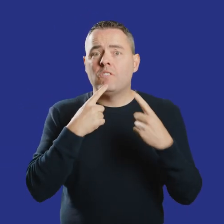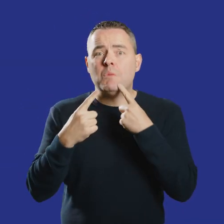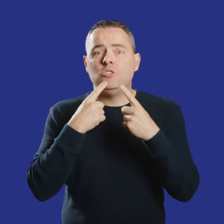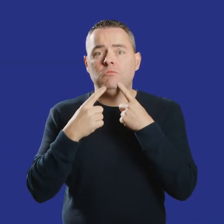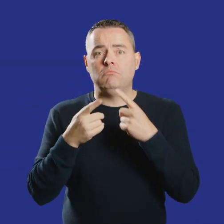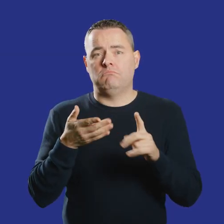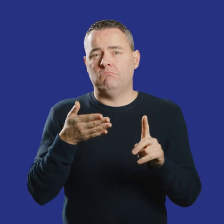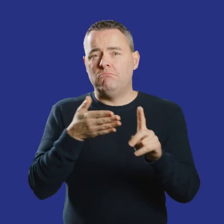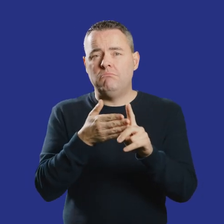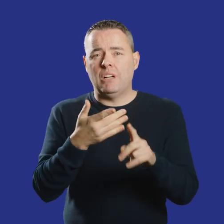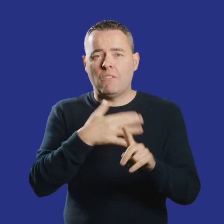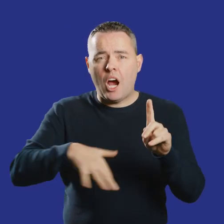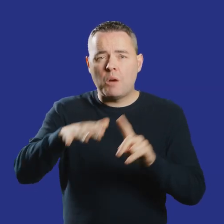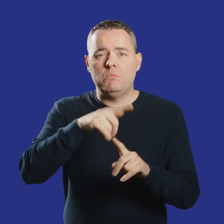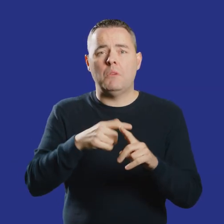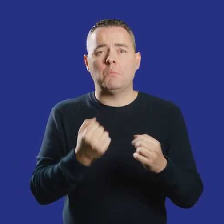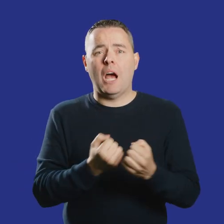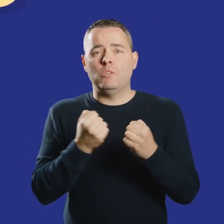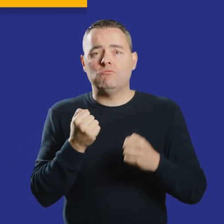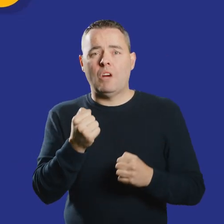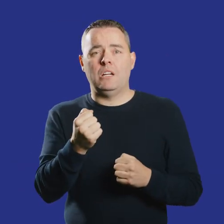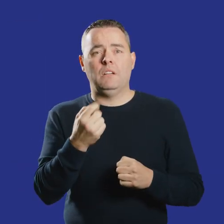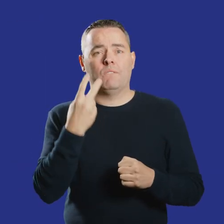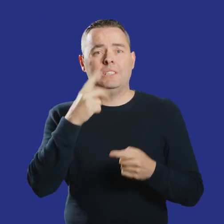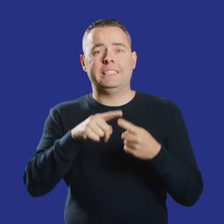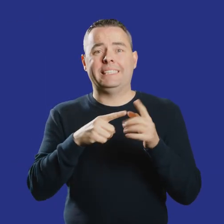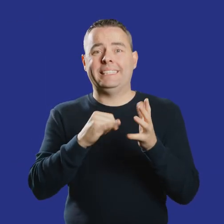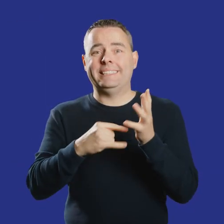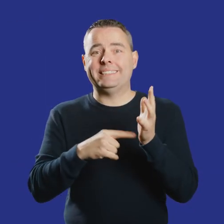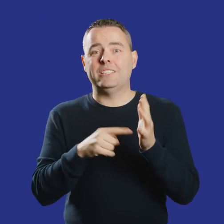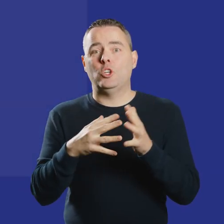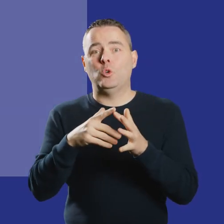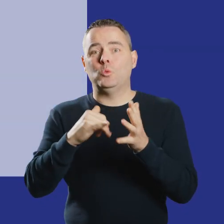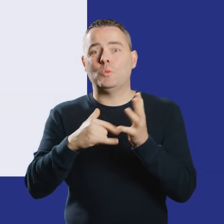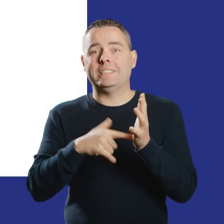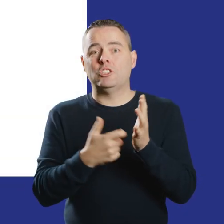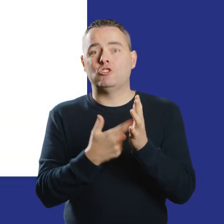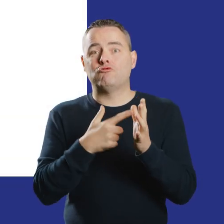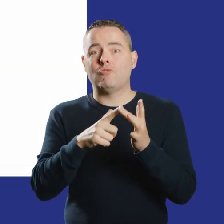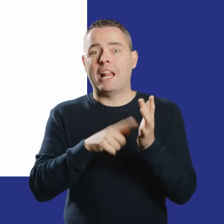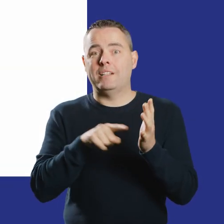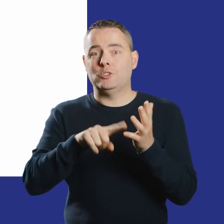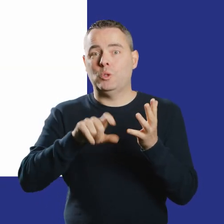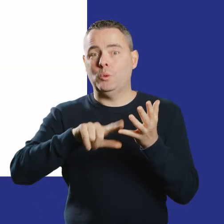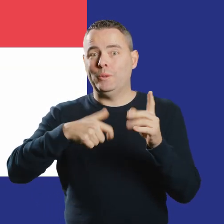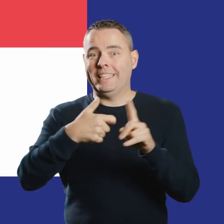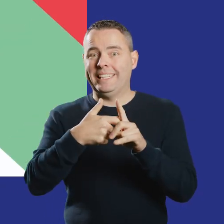approach to the environment and powering trains, visit eastwestrail.co.uk.